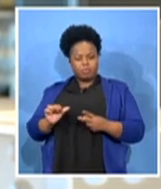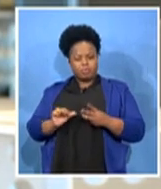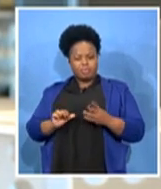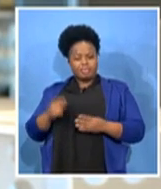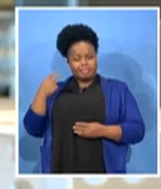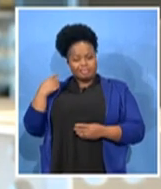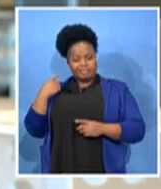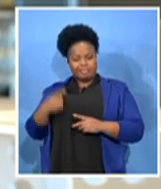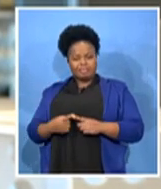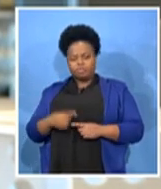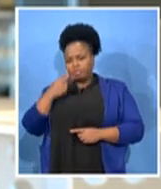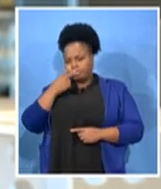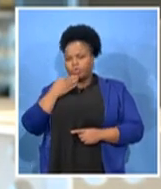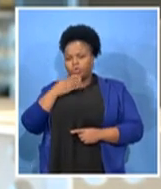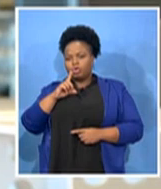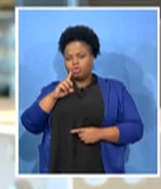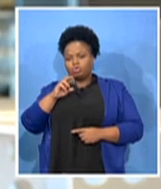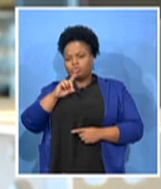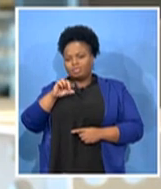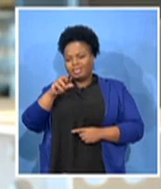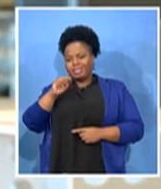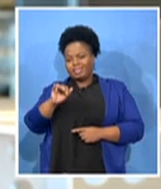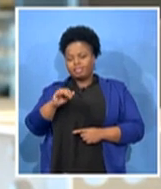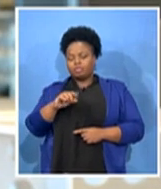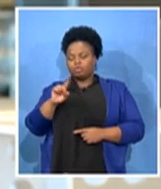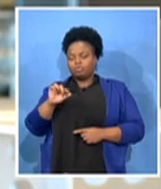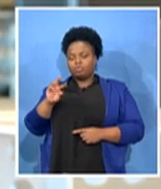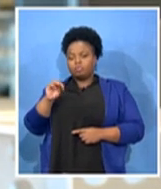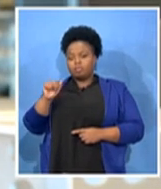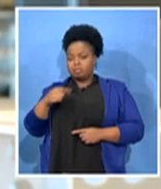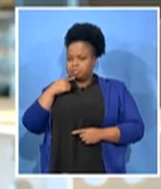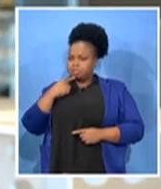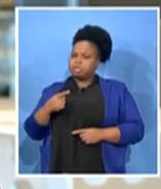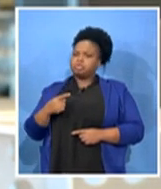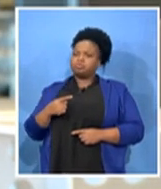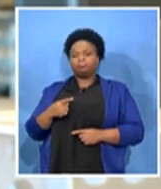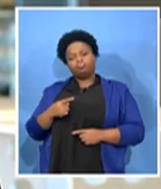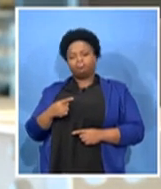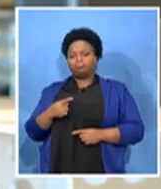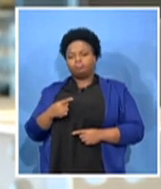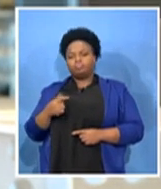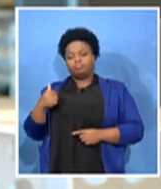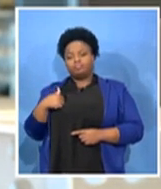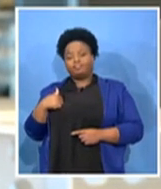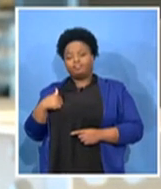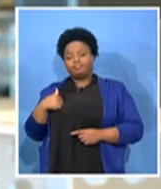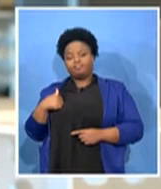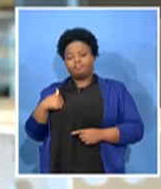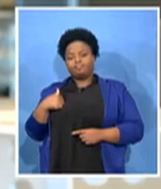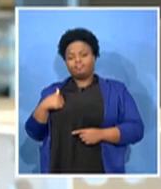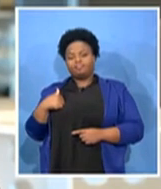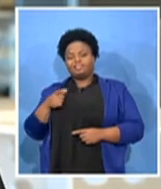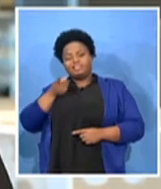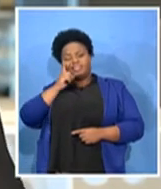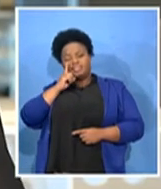Zuma, who is basically saying he is throwing his hat in the ring.